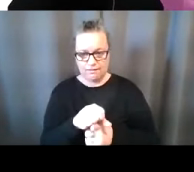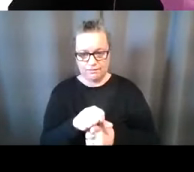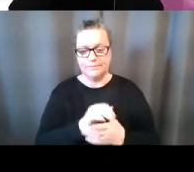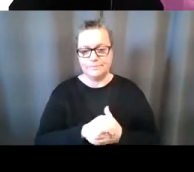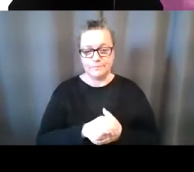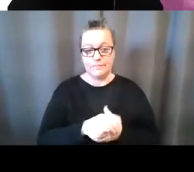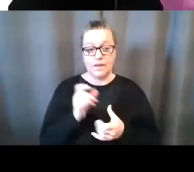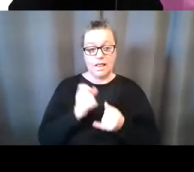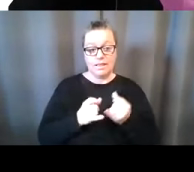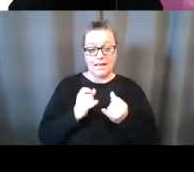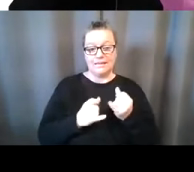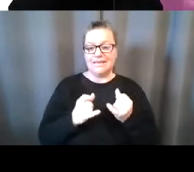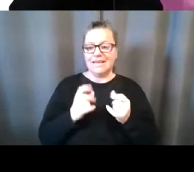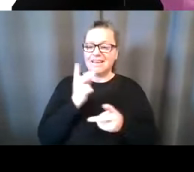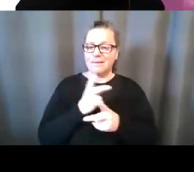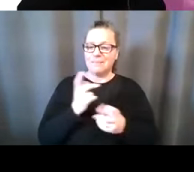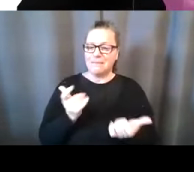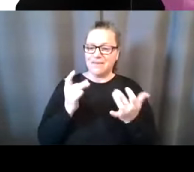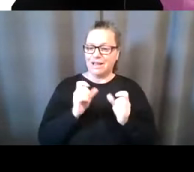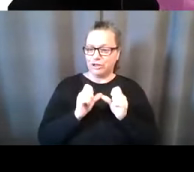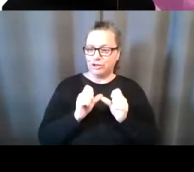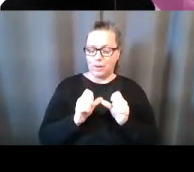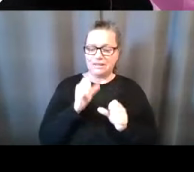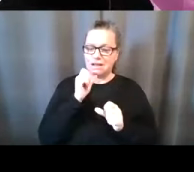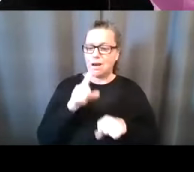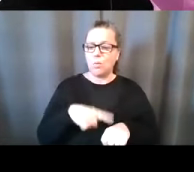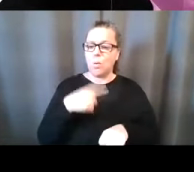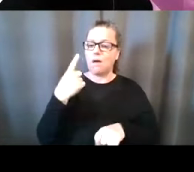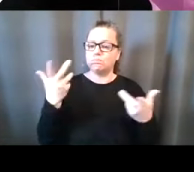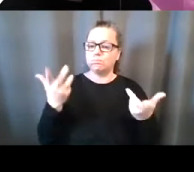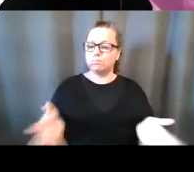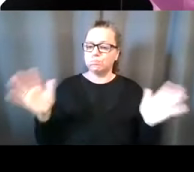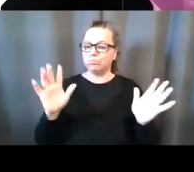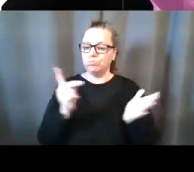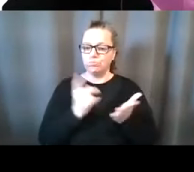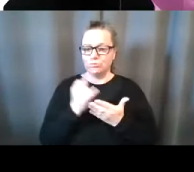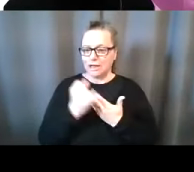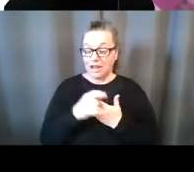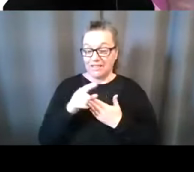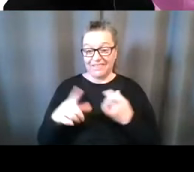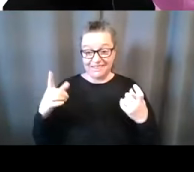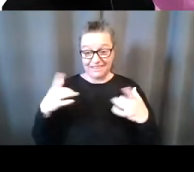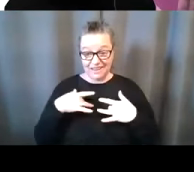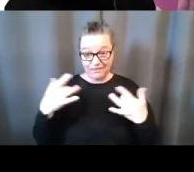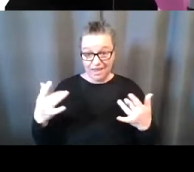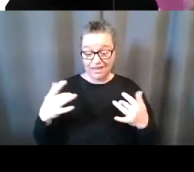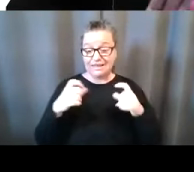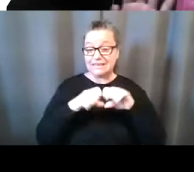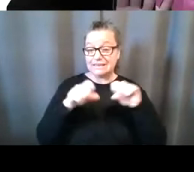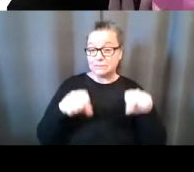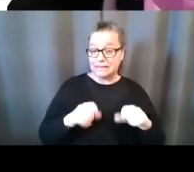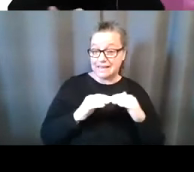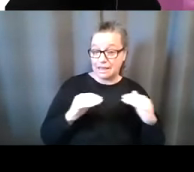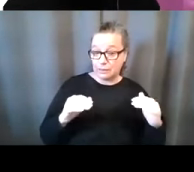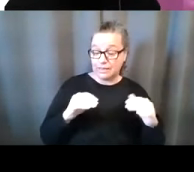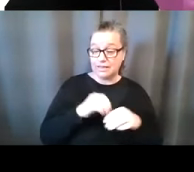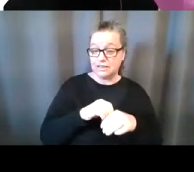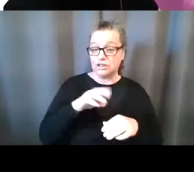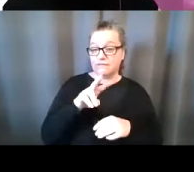then lastly, you want to keep the fire going. So this is not a one and done project. This event that we had, it was called Systematizing Equity into VMPS